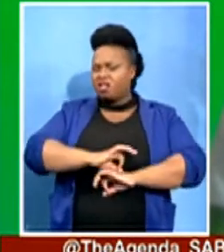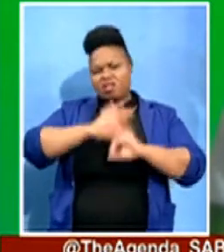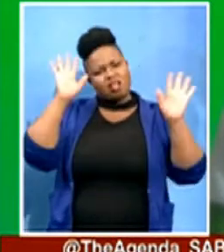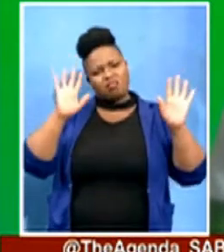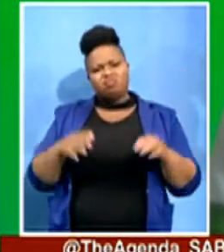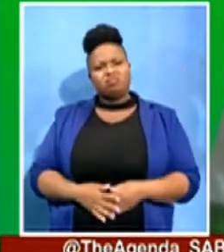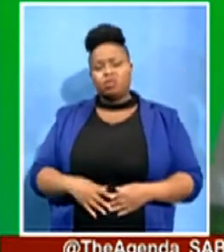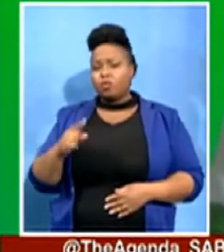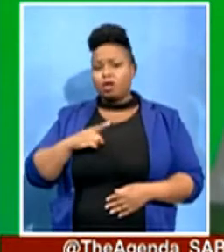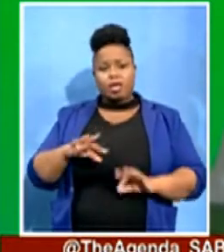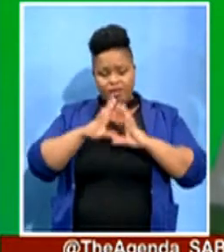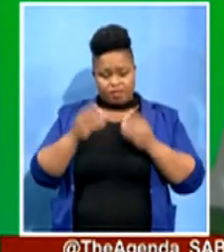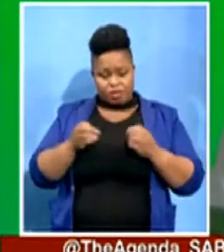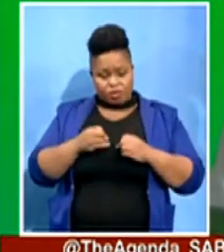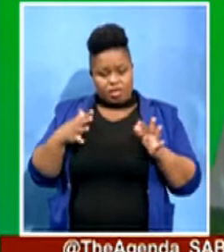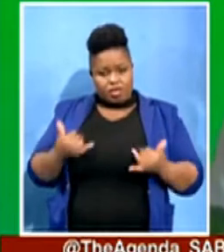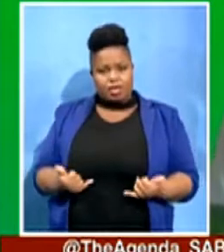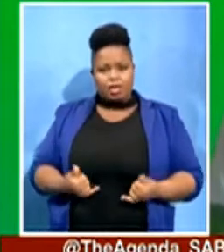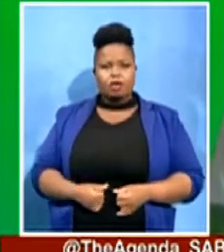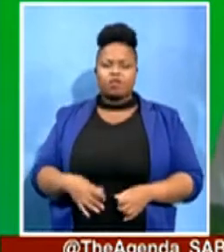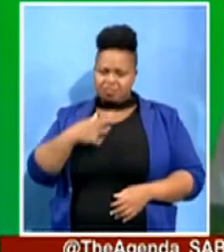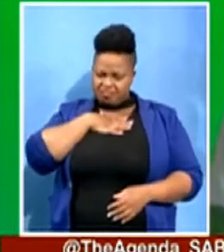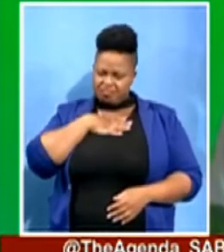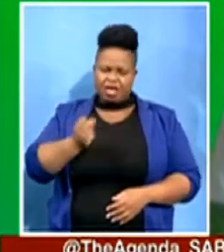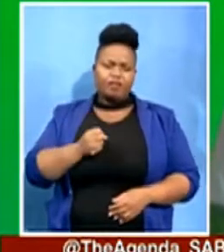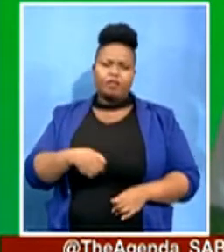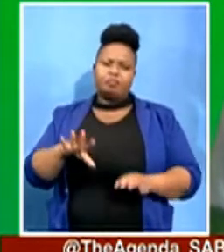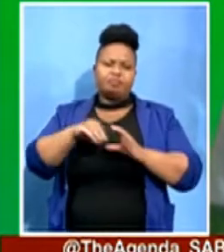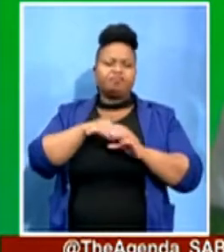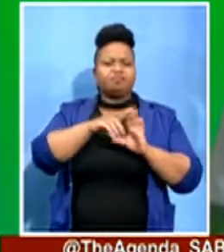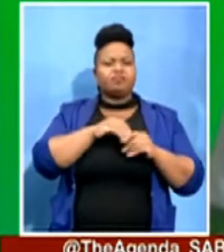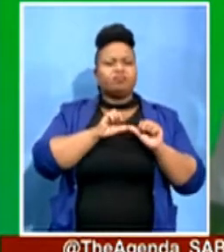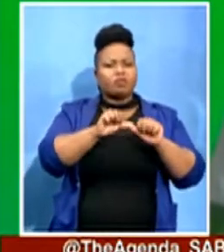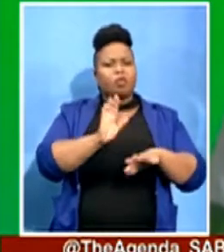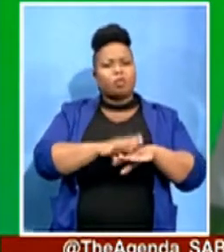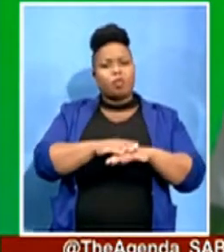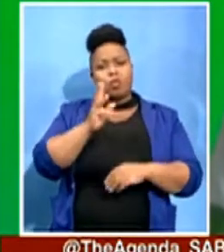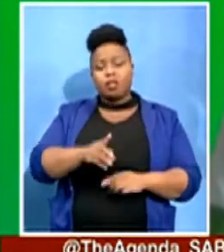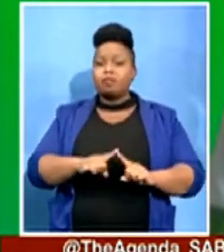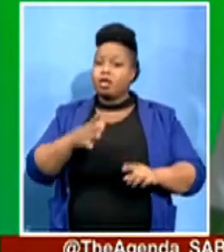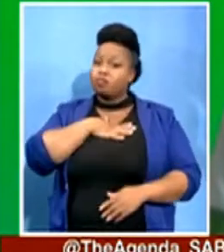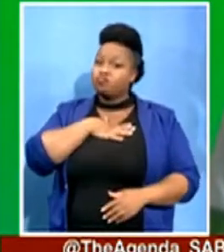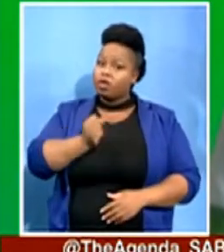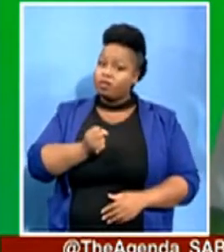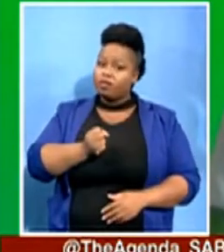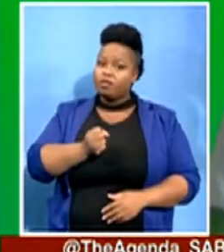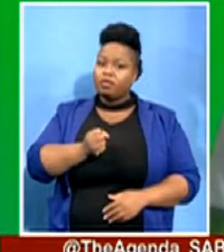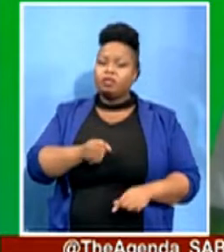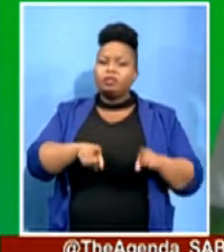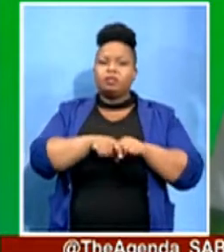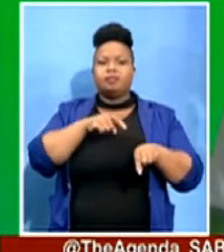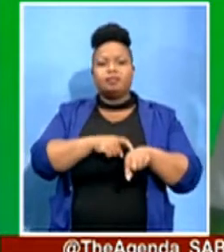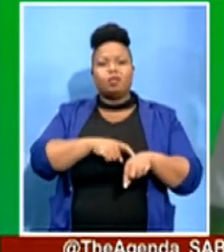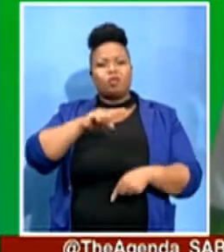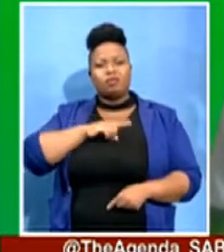a brave and bold undertaking. But bold moves necessarily to get South Africa back on the right track and